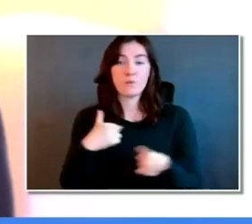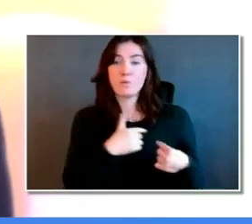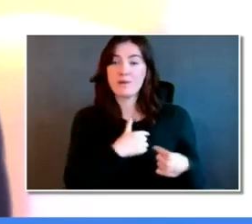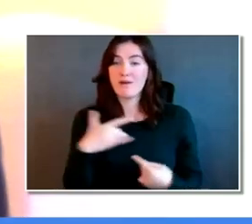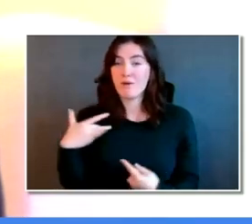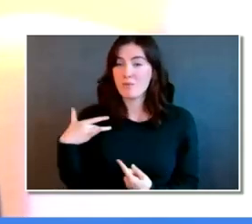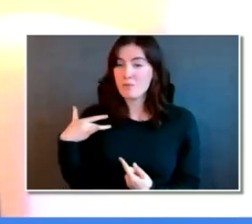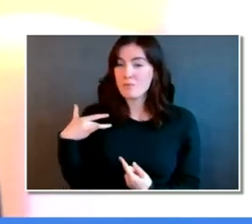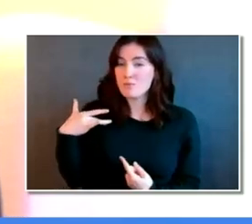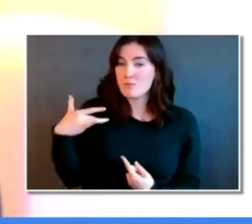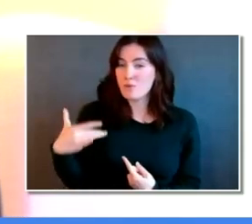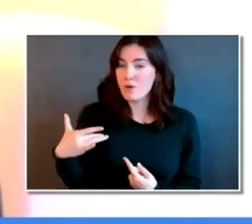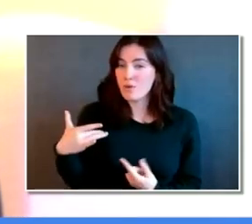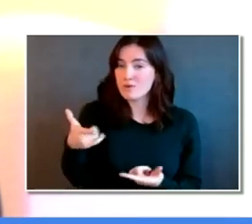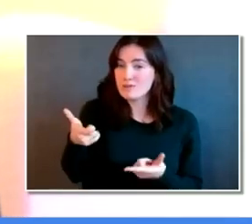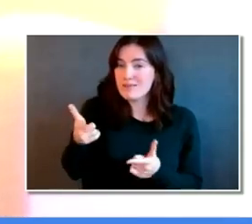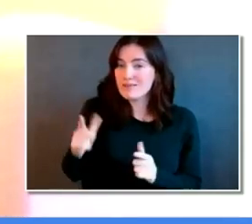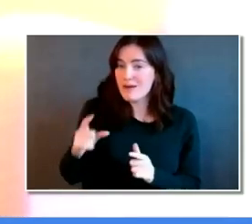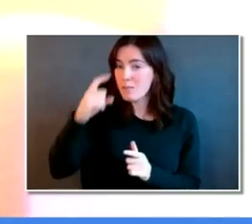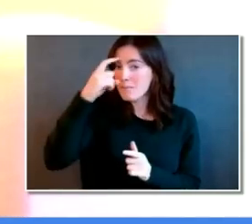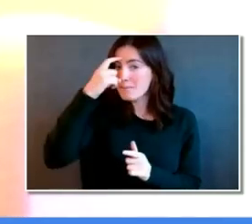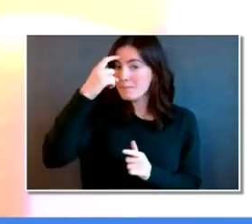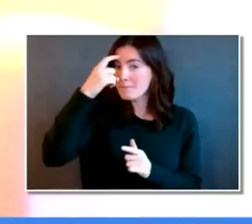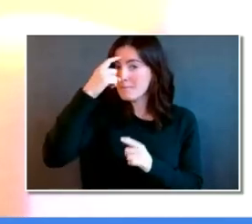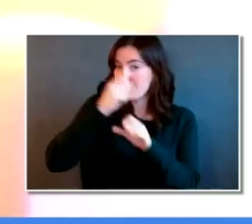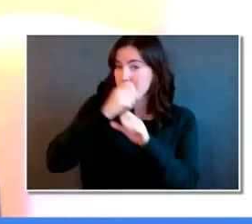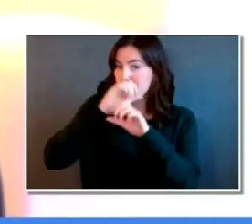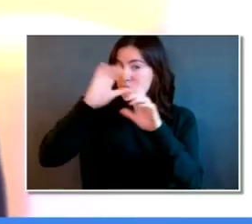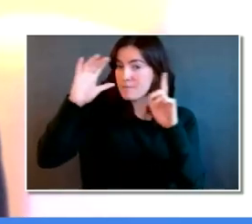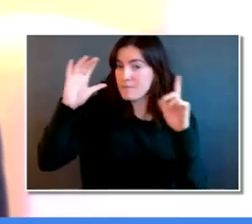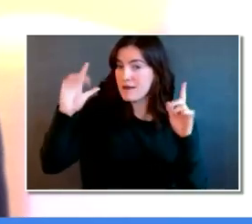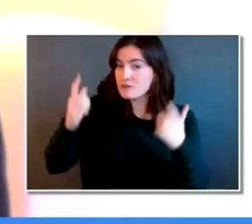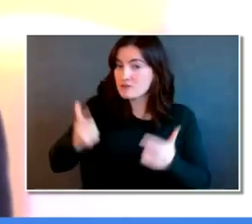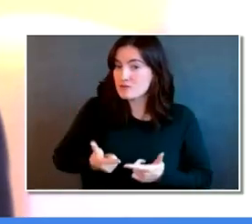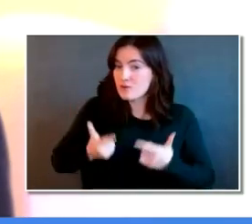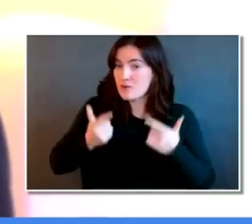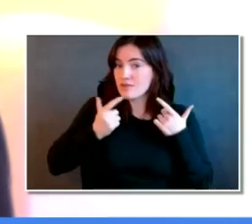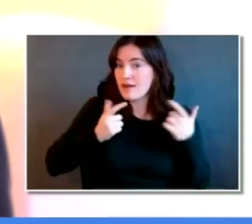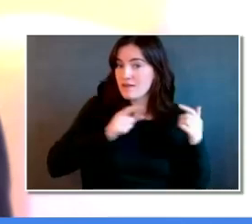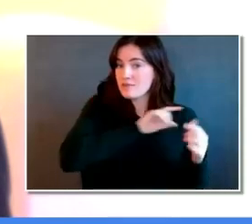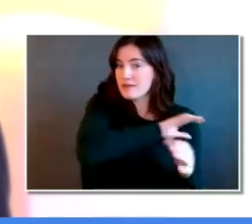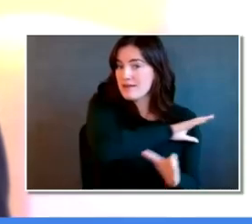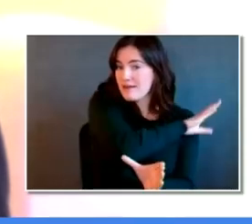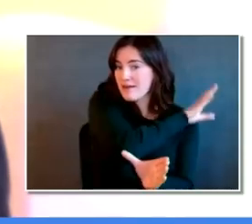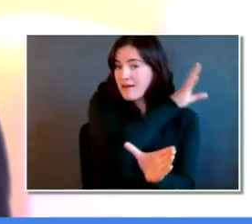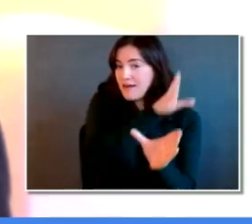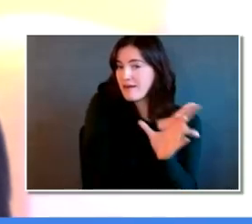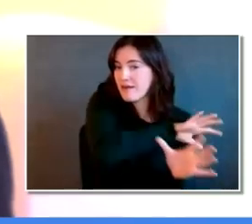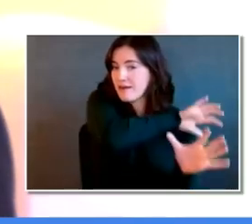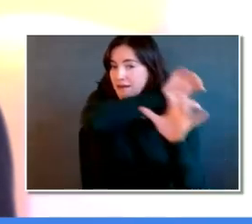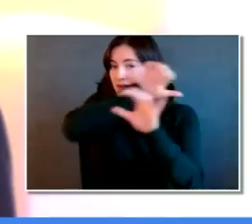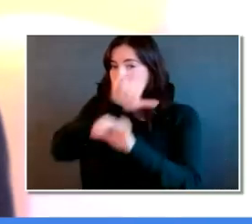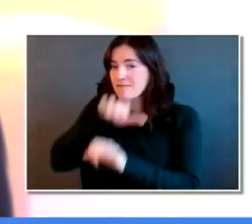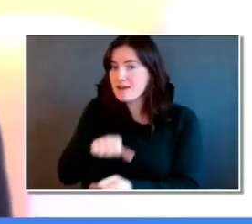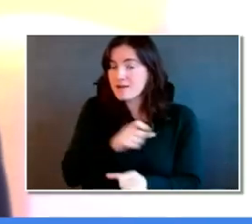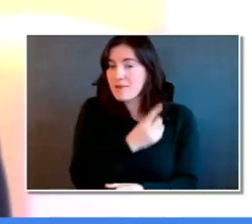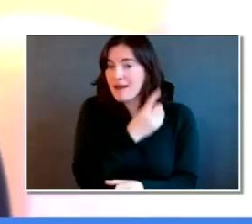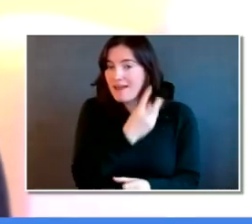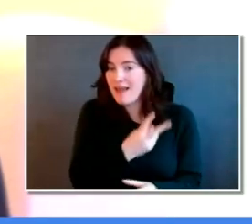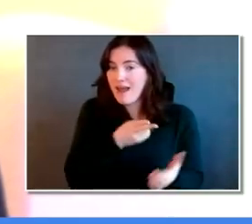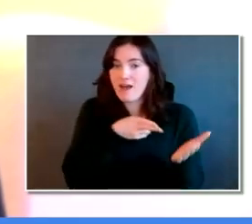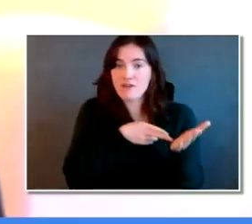to let our mental life become invaded by legions of half-truths, prejudices, and